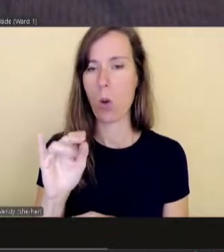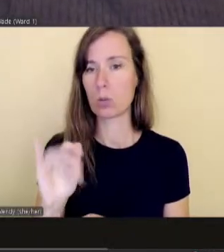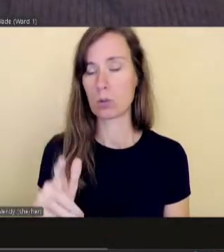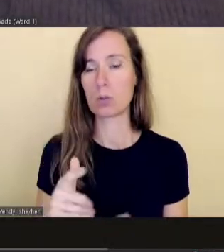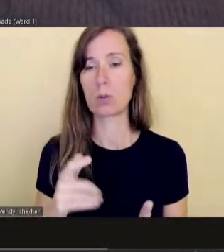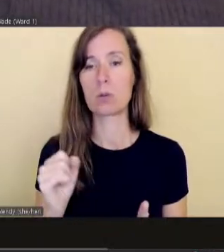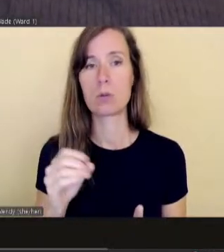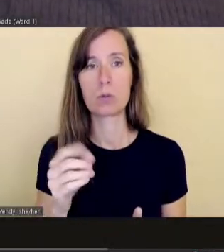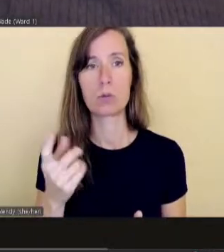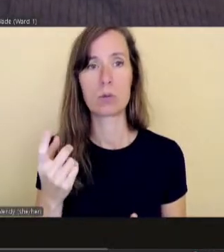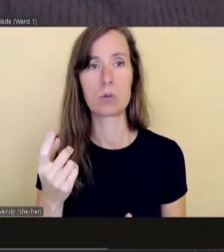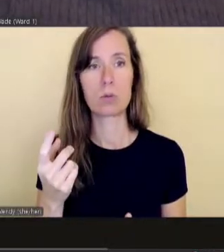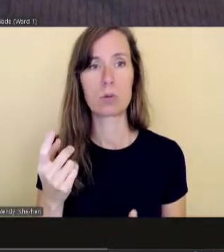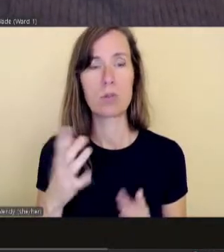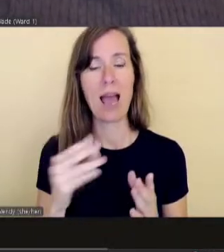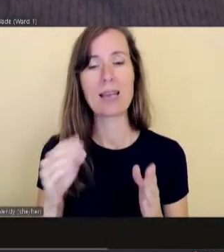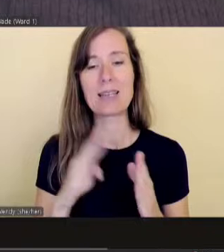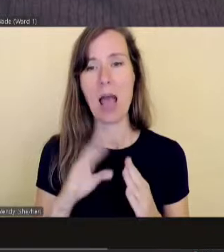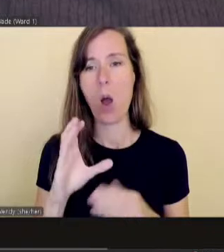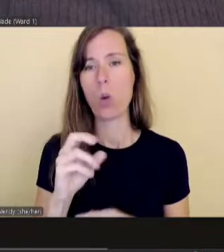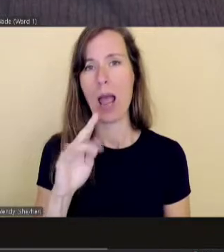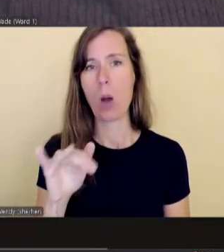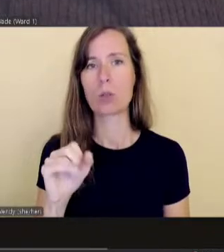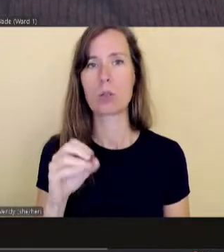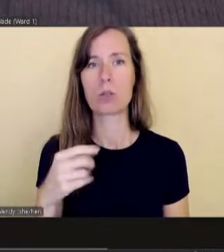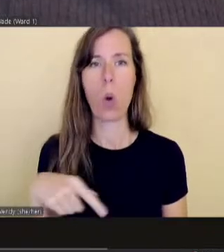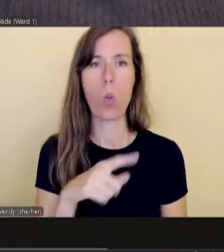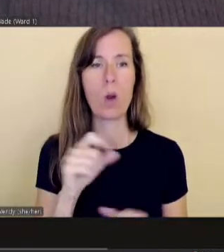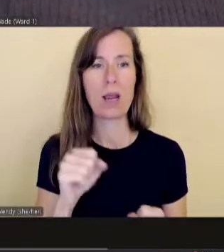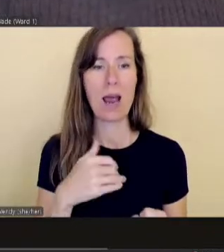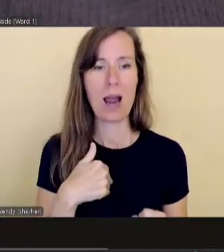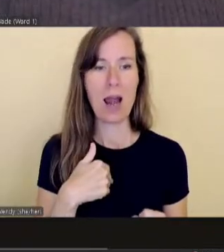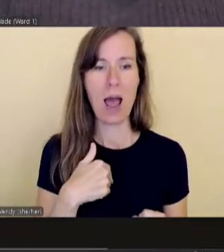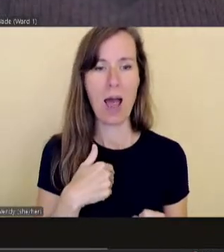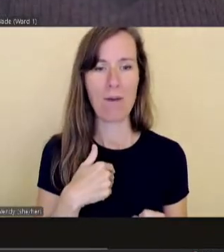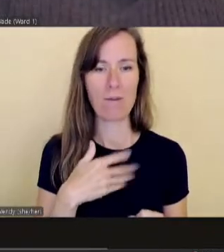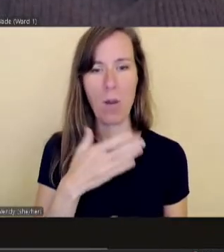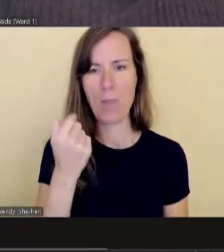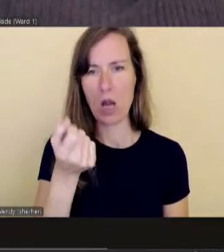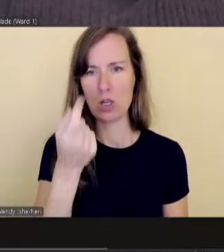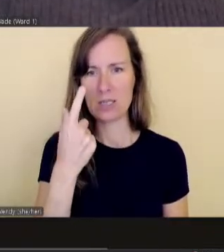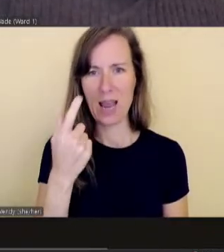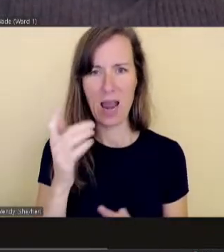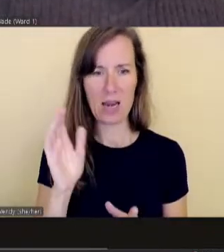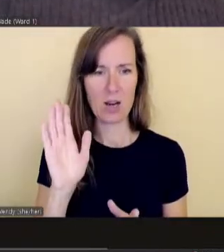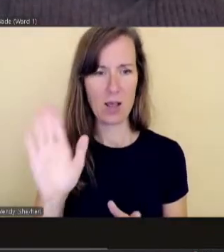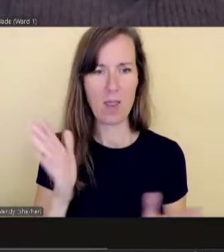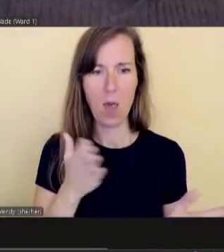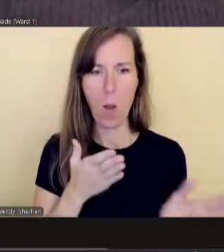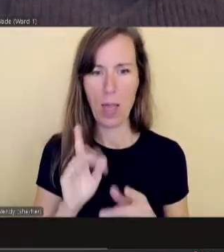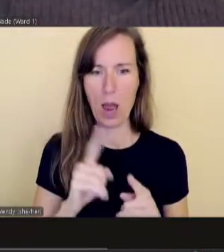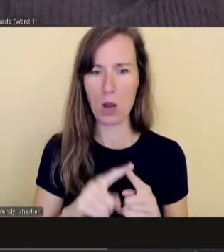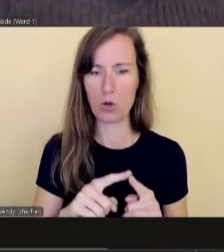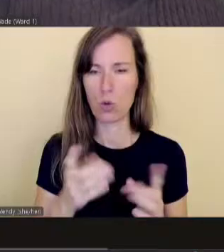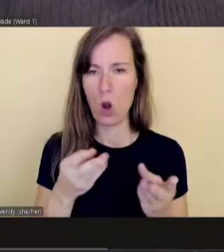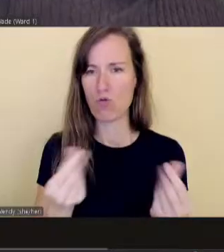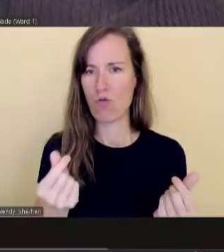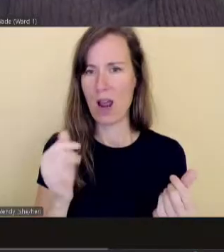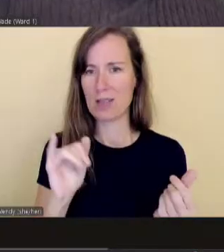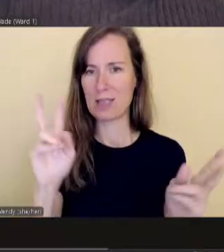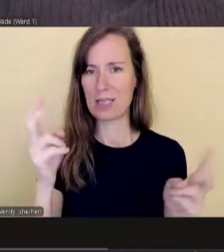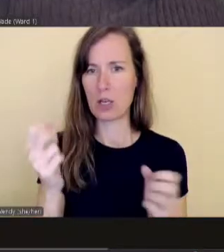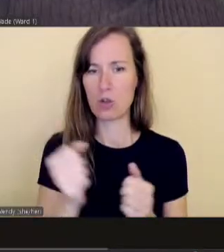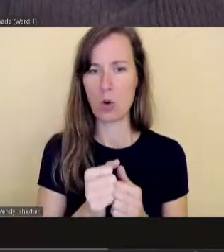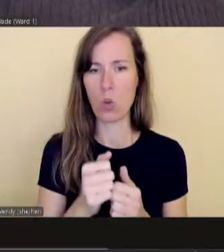their approach to address this issue with the town of Cheverly. And Mayor and Council, I would ask for your